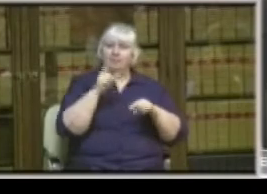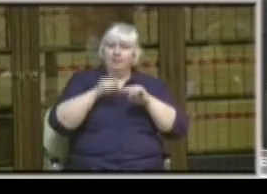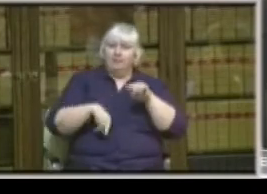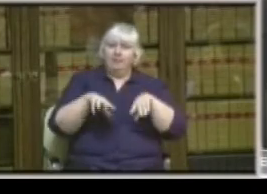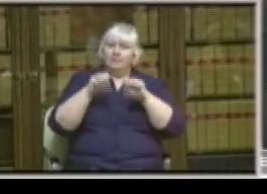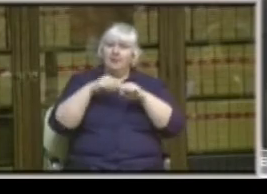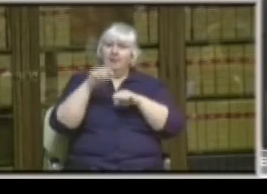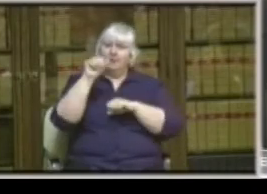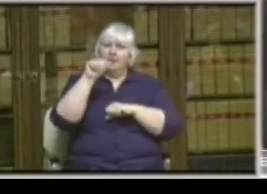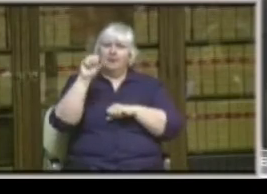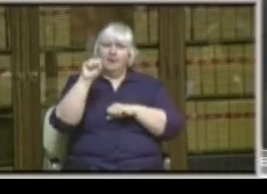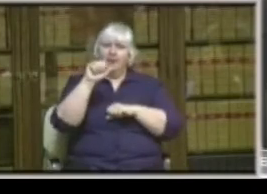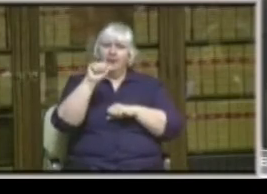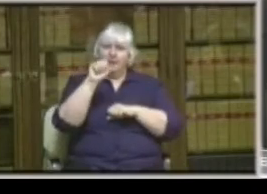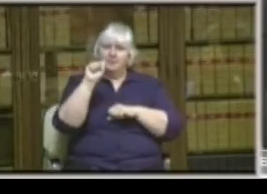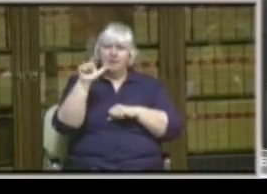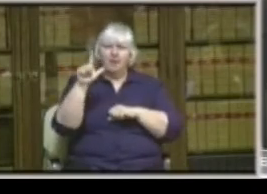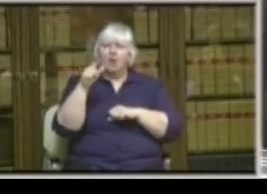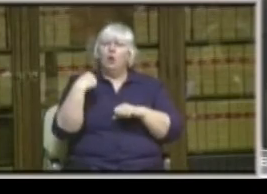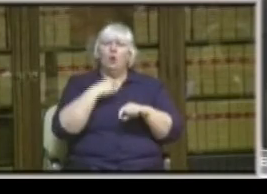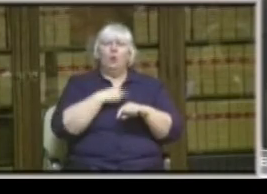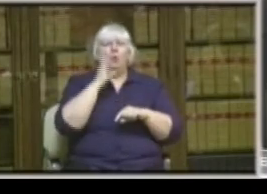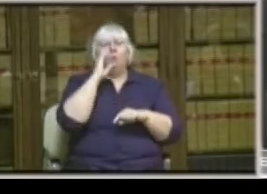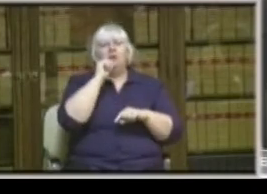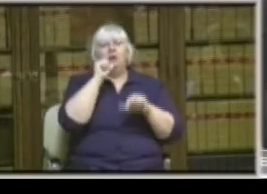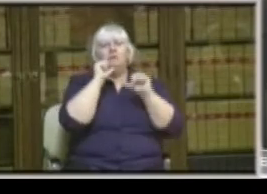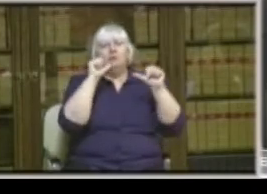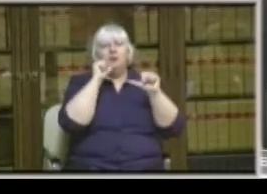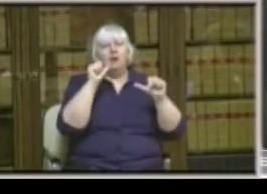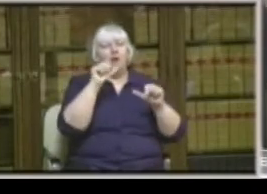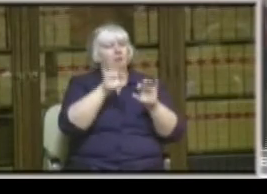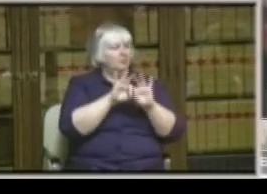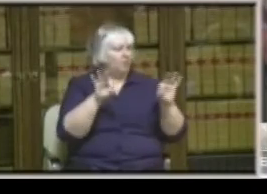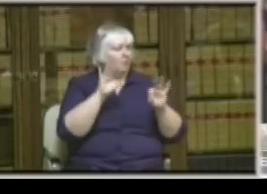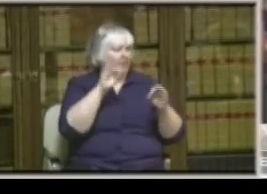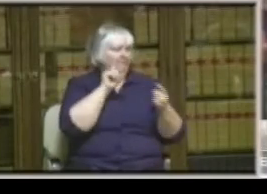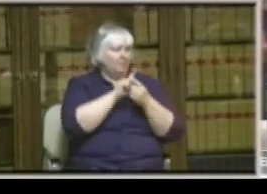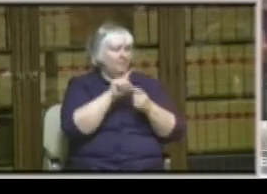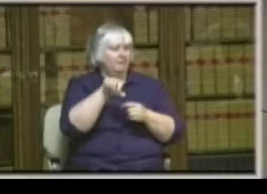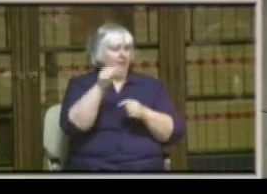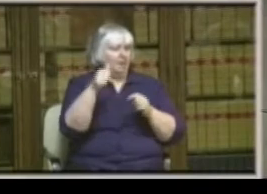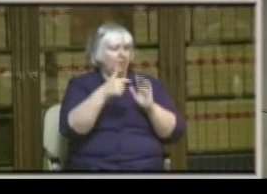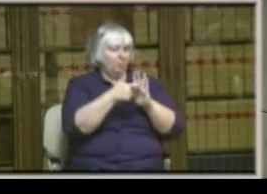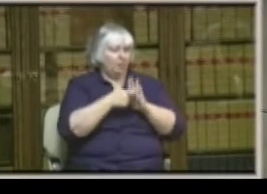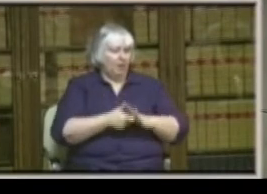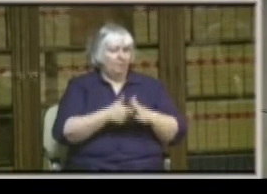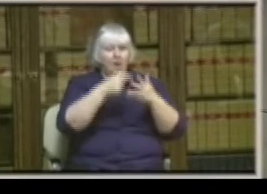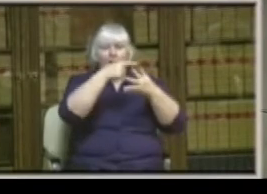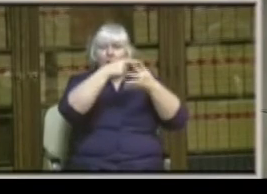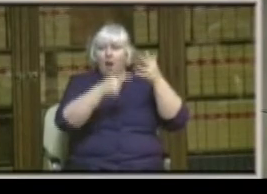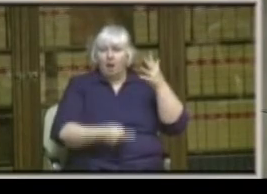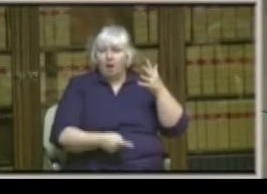we wouldn't deny them a diploma because of that, if they met all the other requirements.